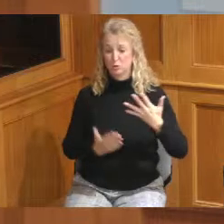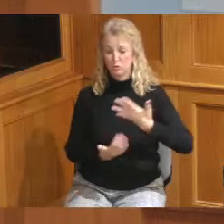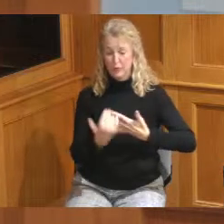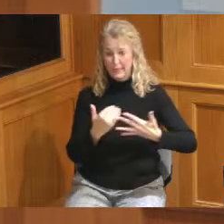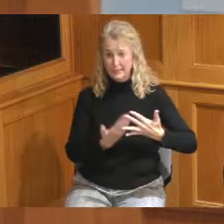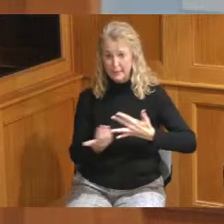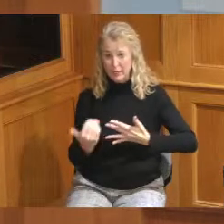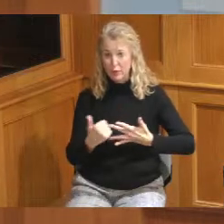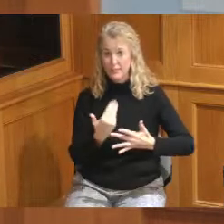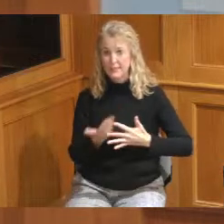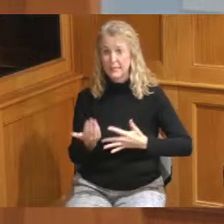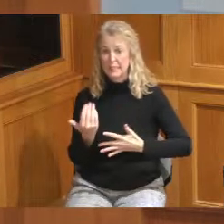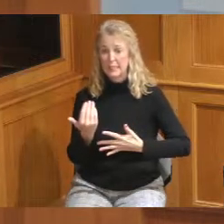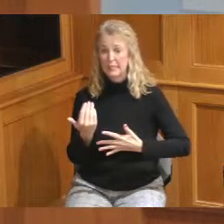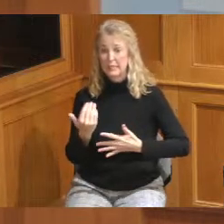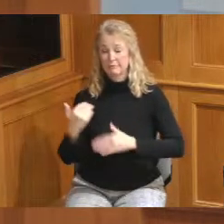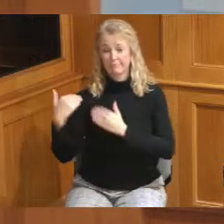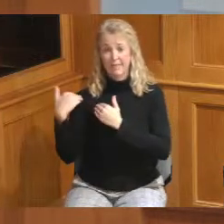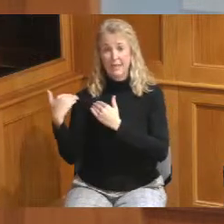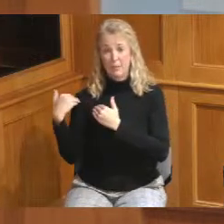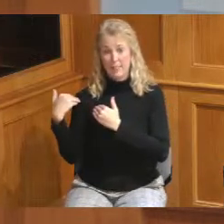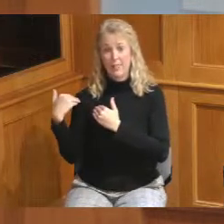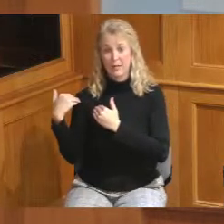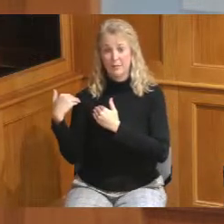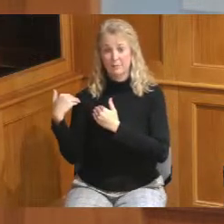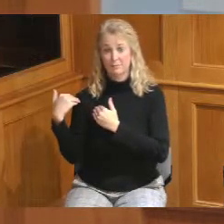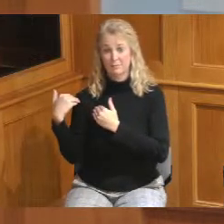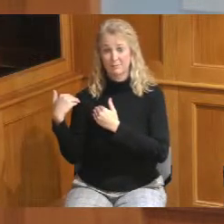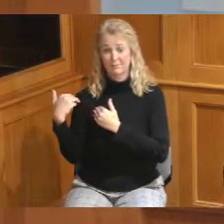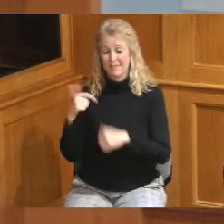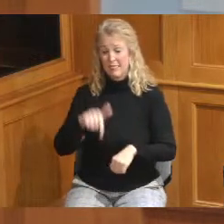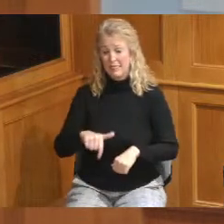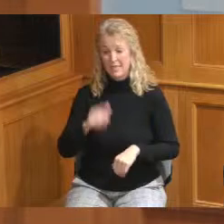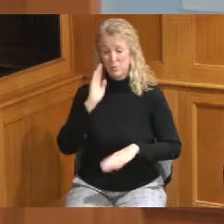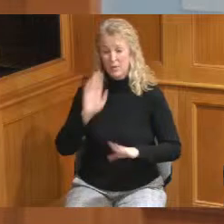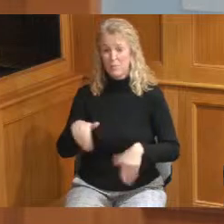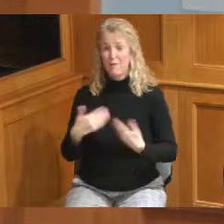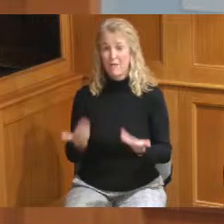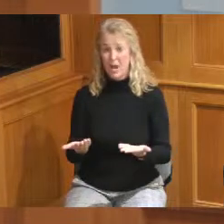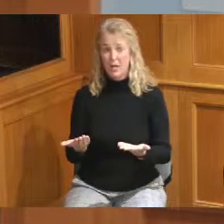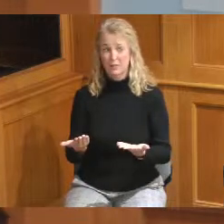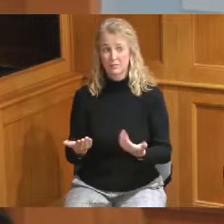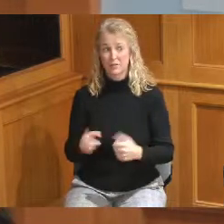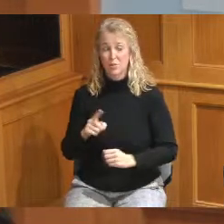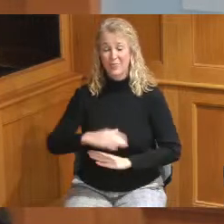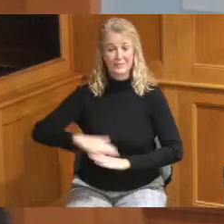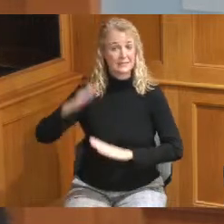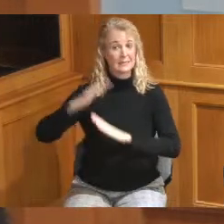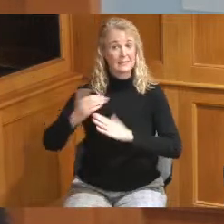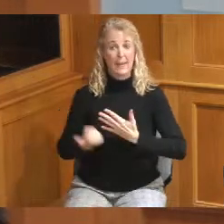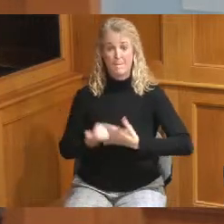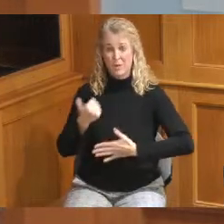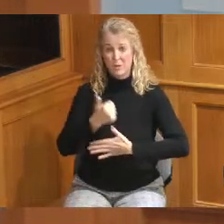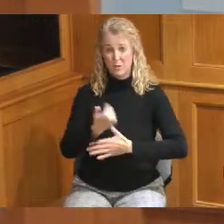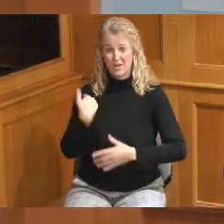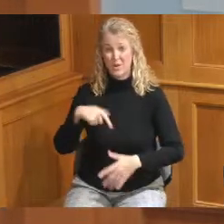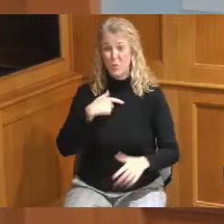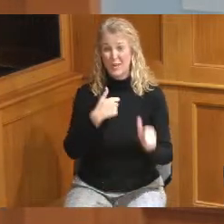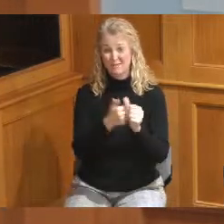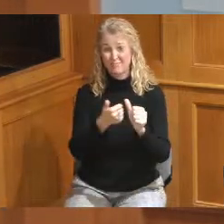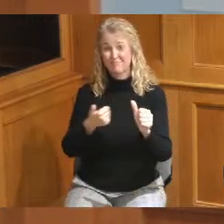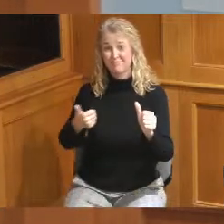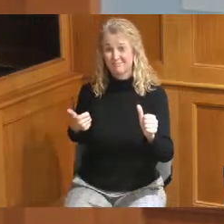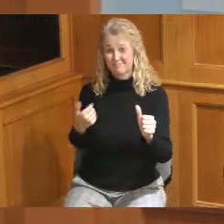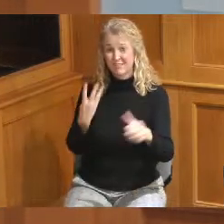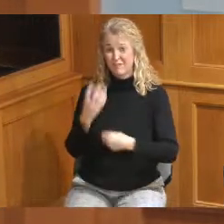transparency and accountability. And that's what this is going to provide. So this is one of the top priorities. We have been behind. 4 years